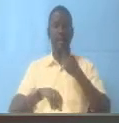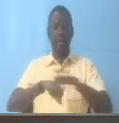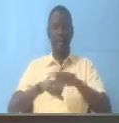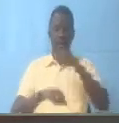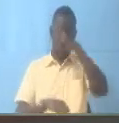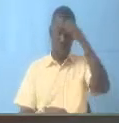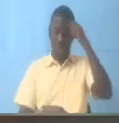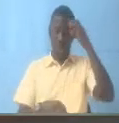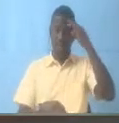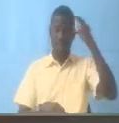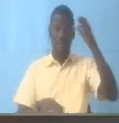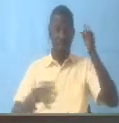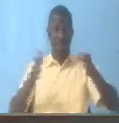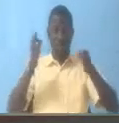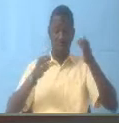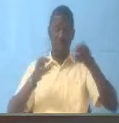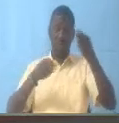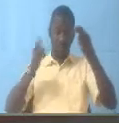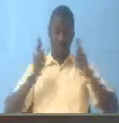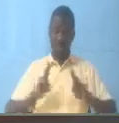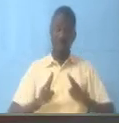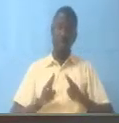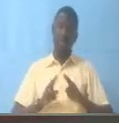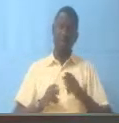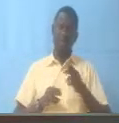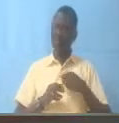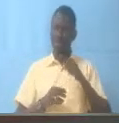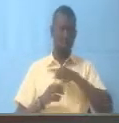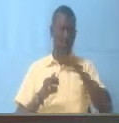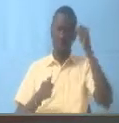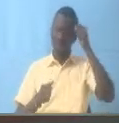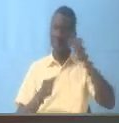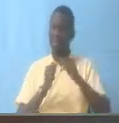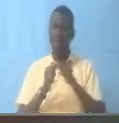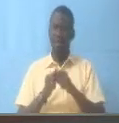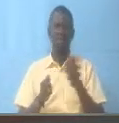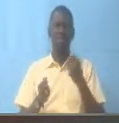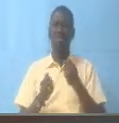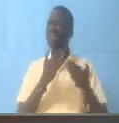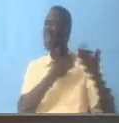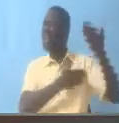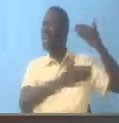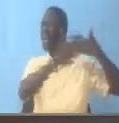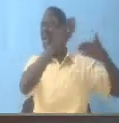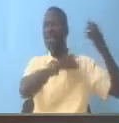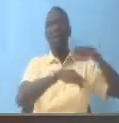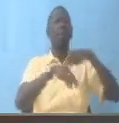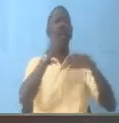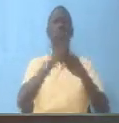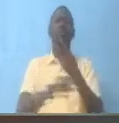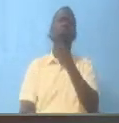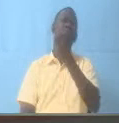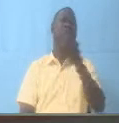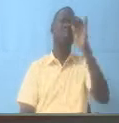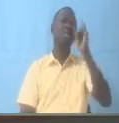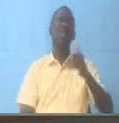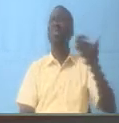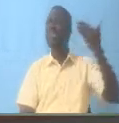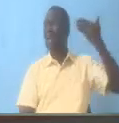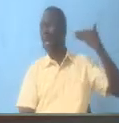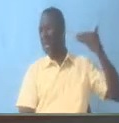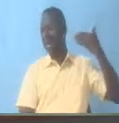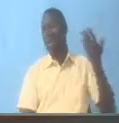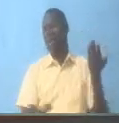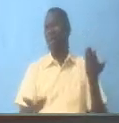It's almost 20 years. roxandeku boobu de loolu laa yóbbuwoon ci néegi député yi lu aju nag ci loi bu nga xam ne